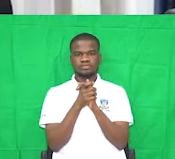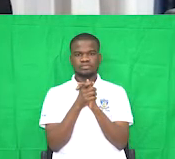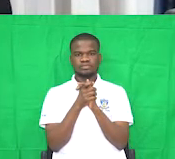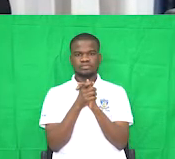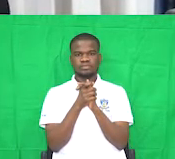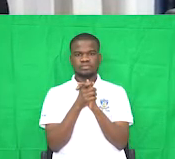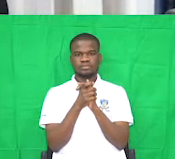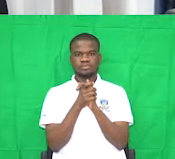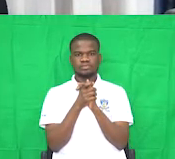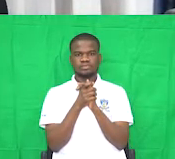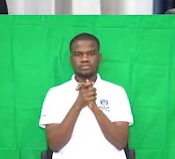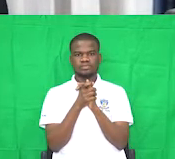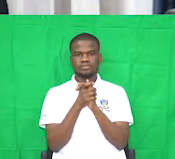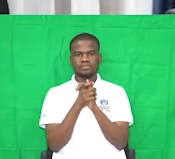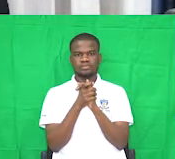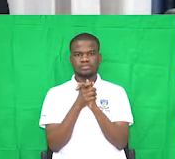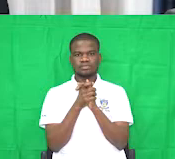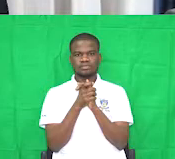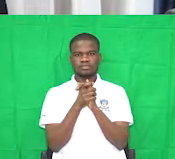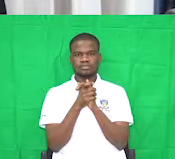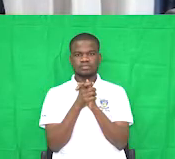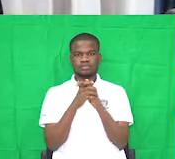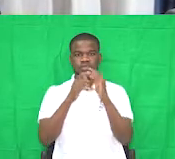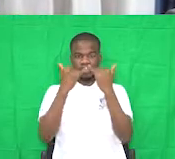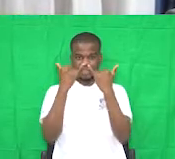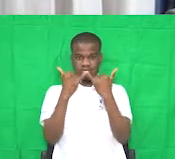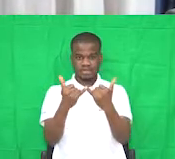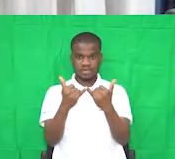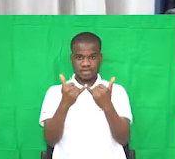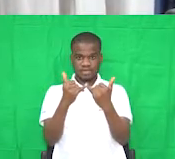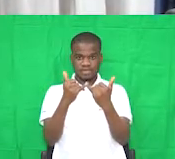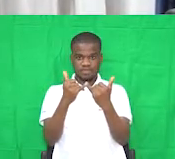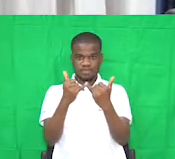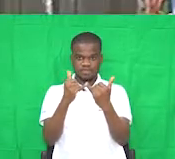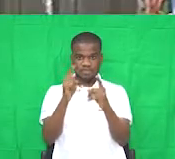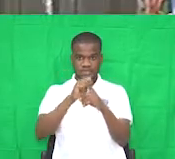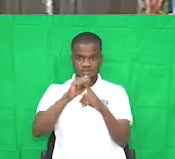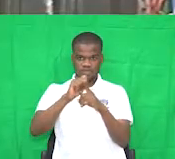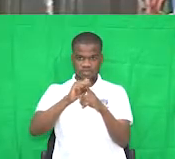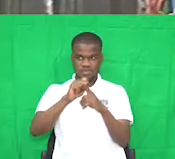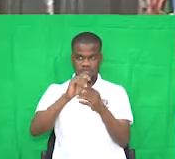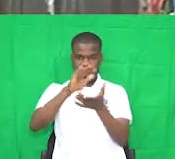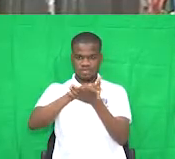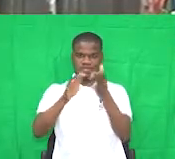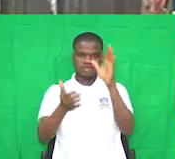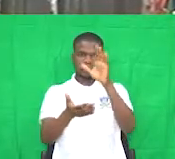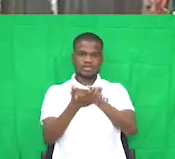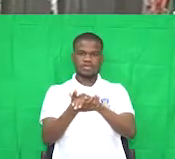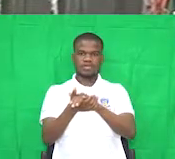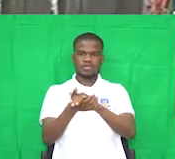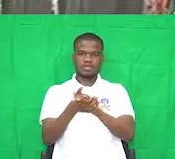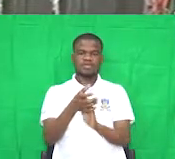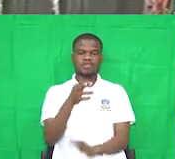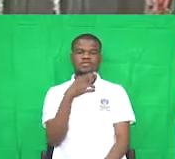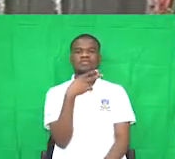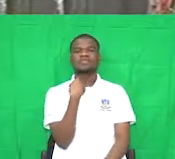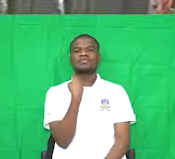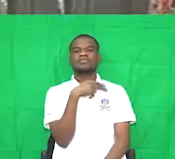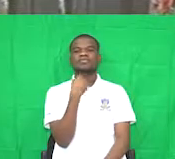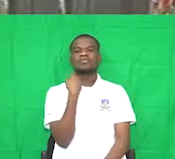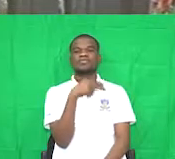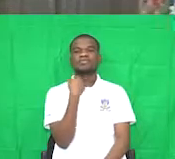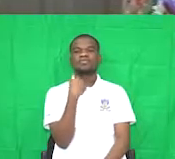Tutu, you went down as Mr. We now confer upon you the title Reverend. God bless